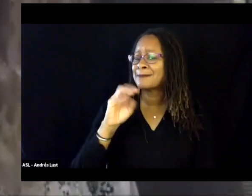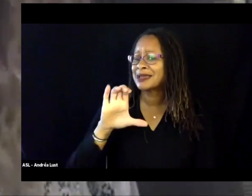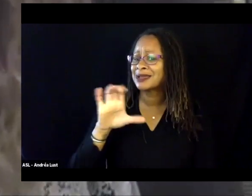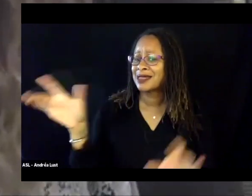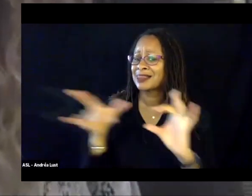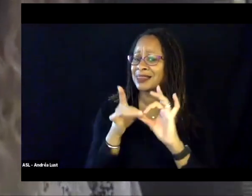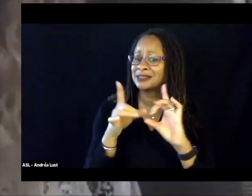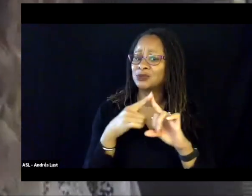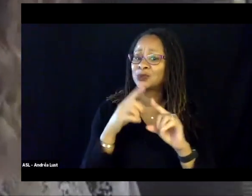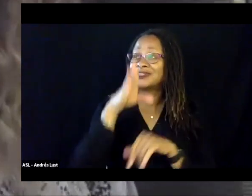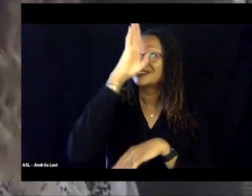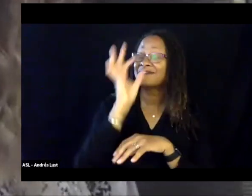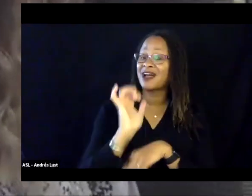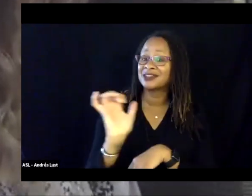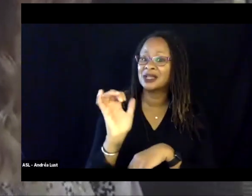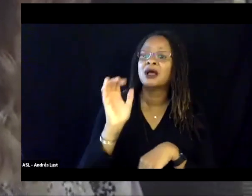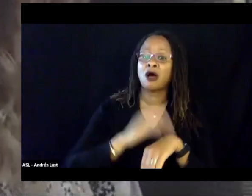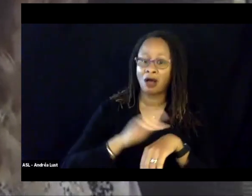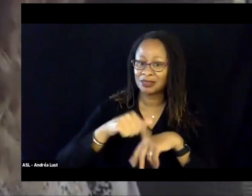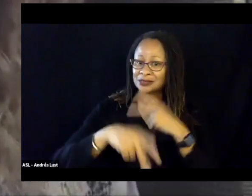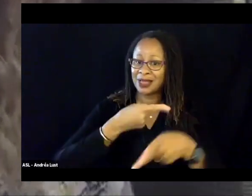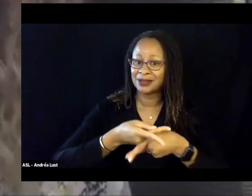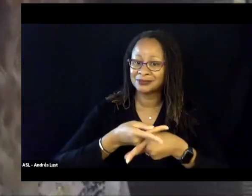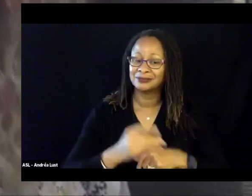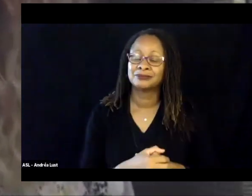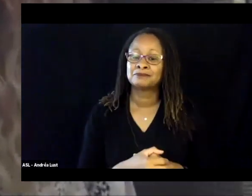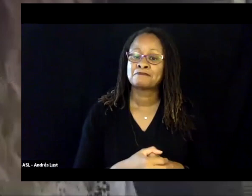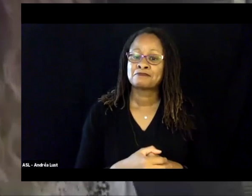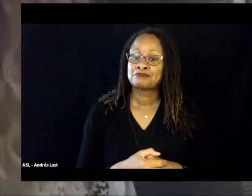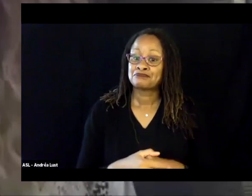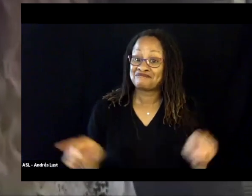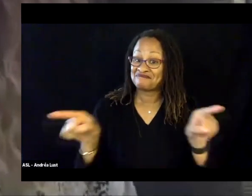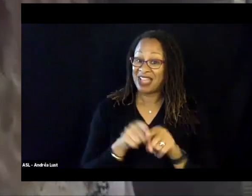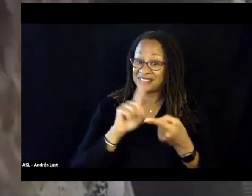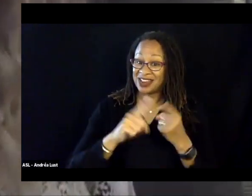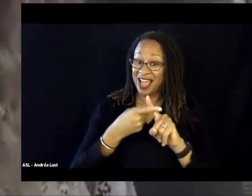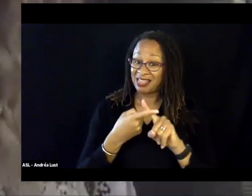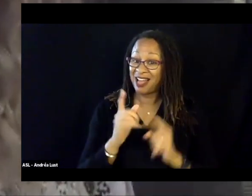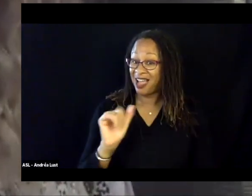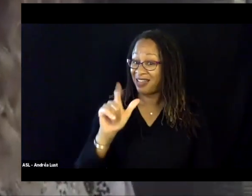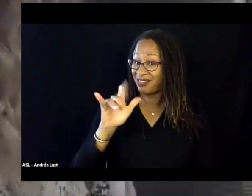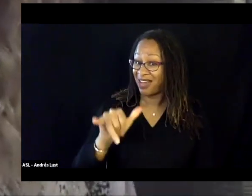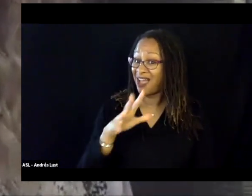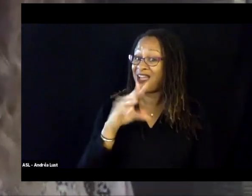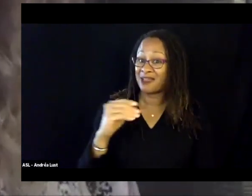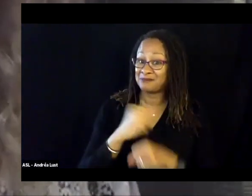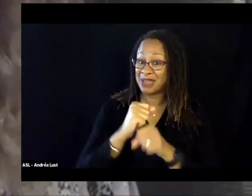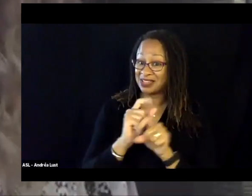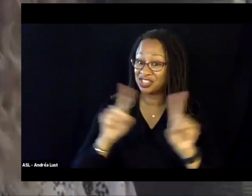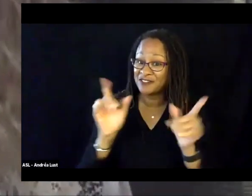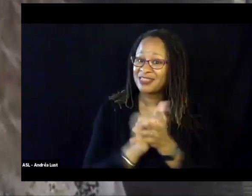to the divine on this planet. And being an ally and making a difference is